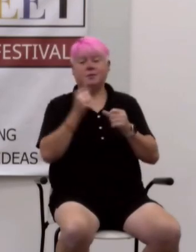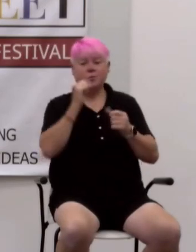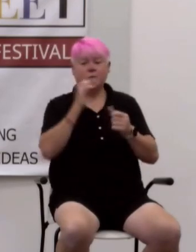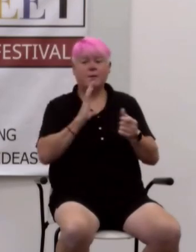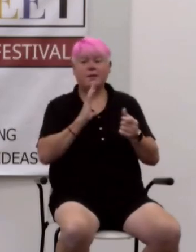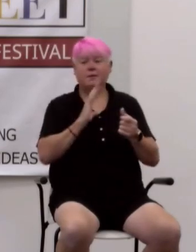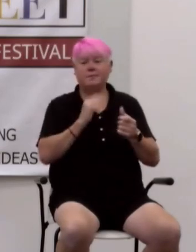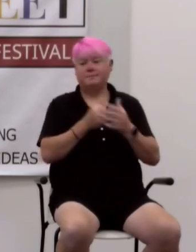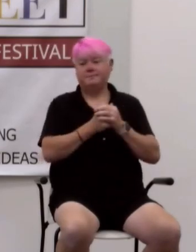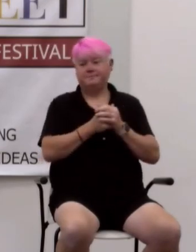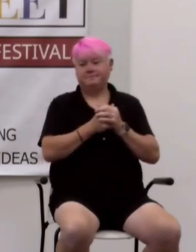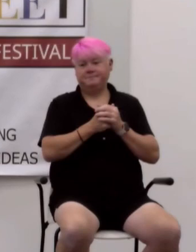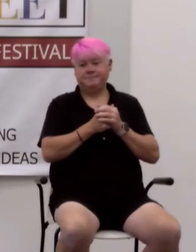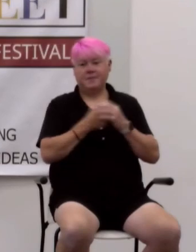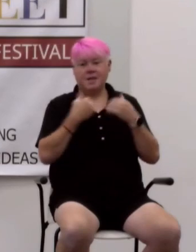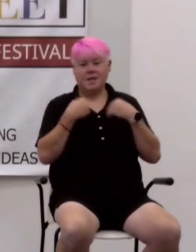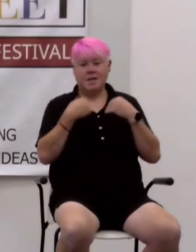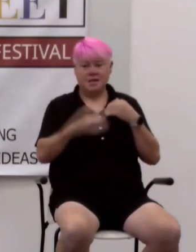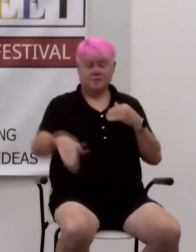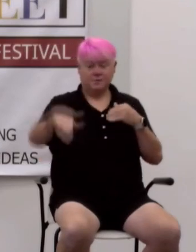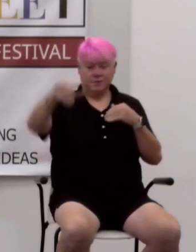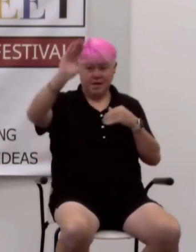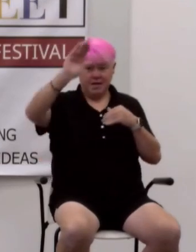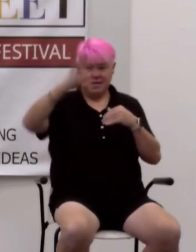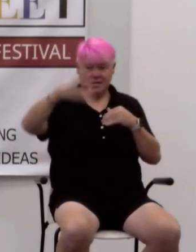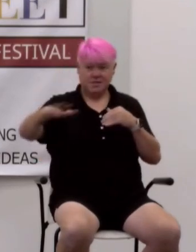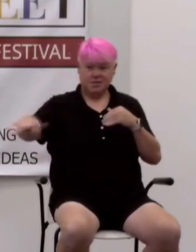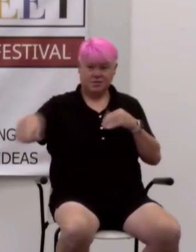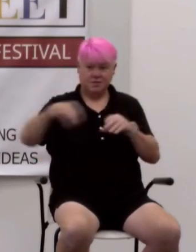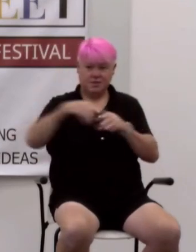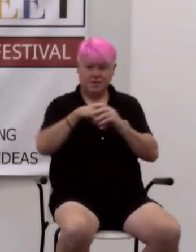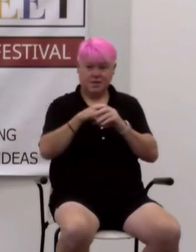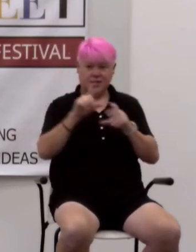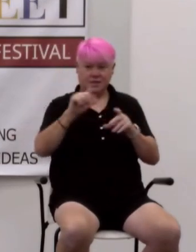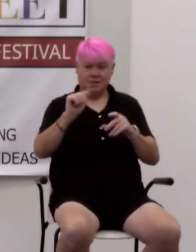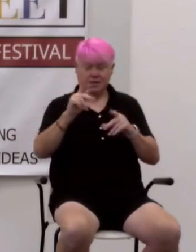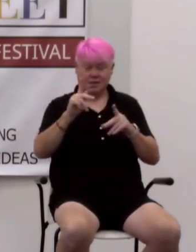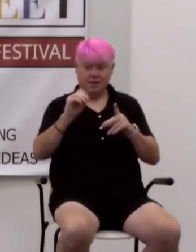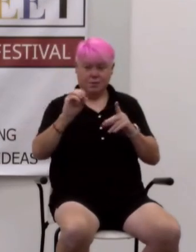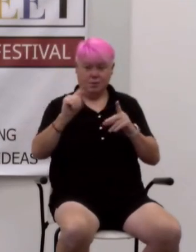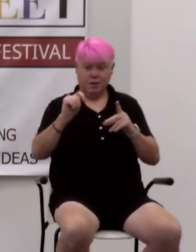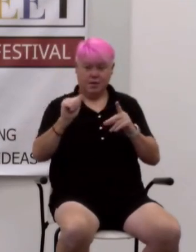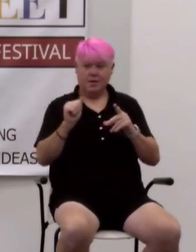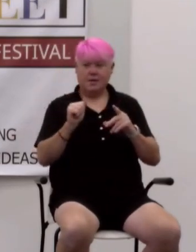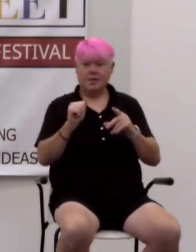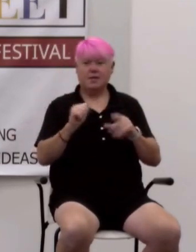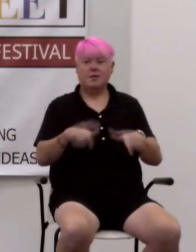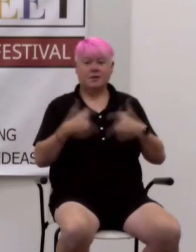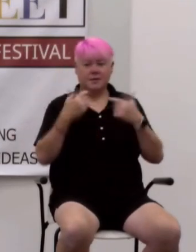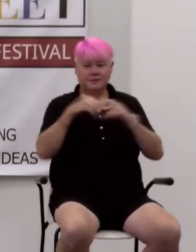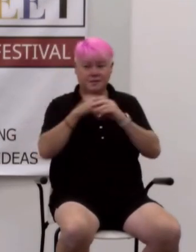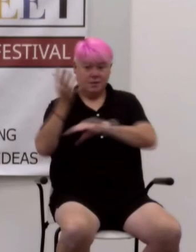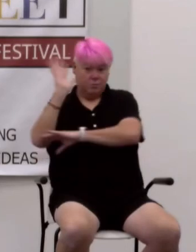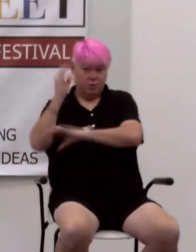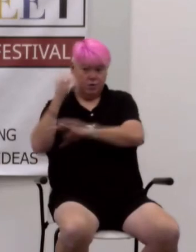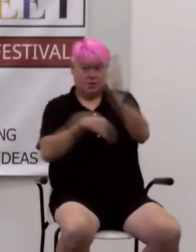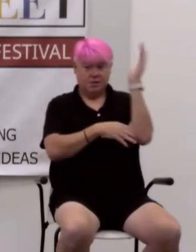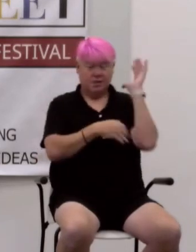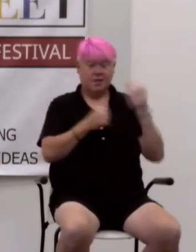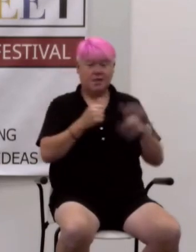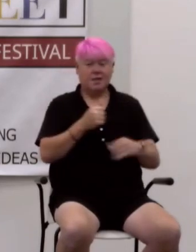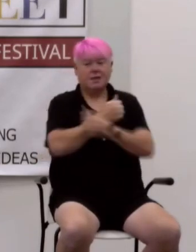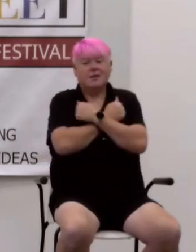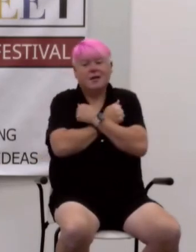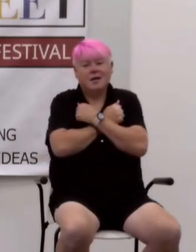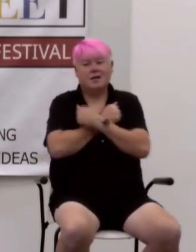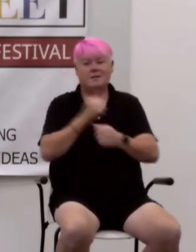and has raised children in a Nakota community. He now lives out in the woods. He loves his wife and she loves him, but they